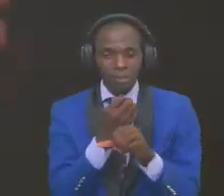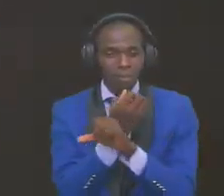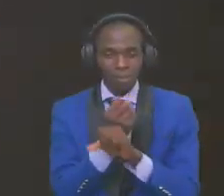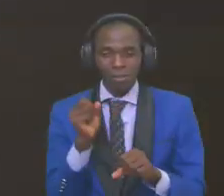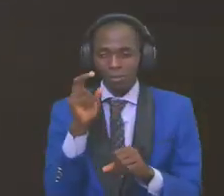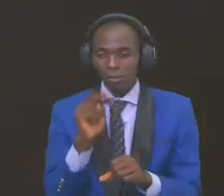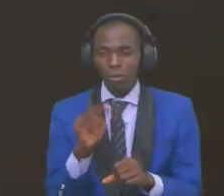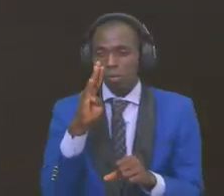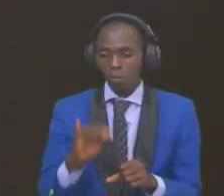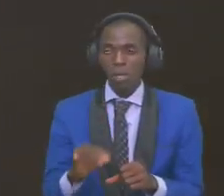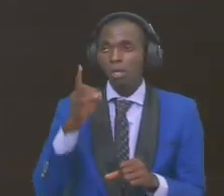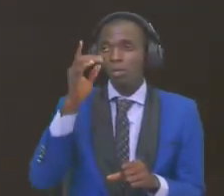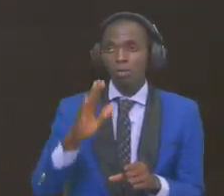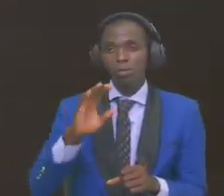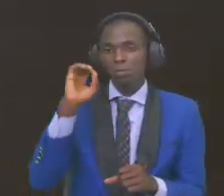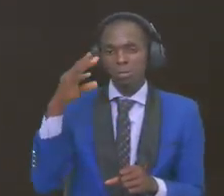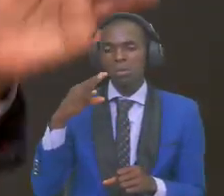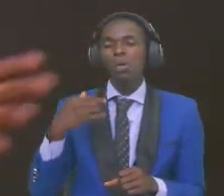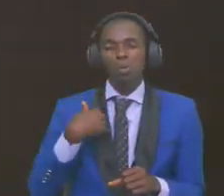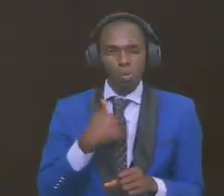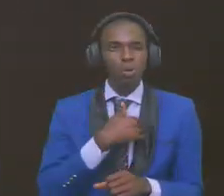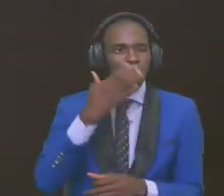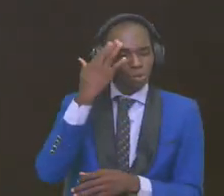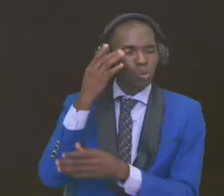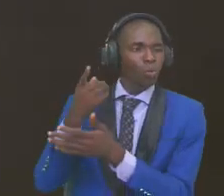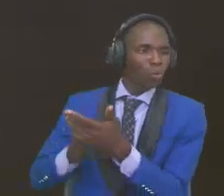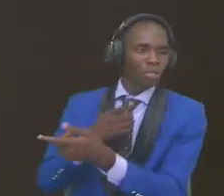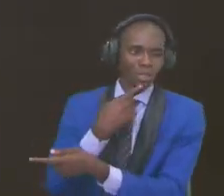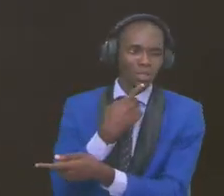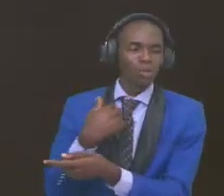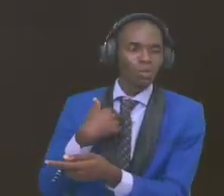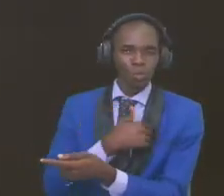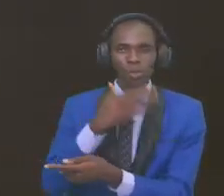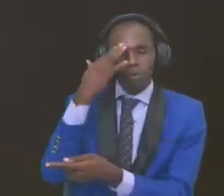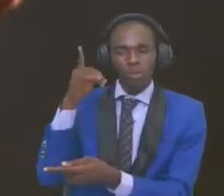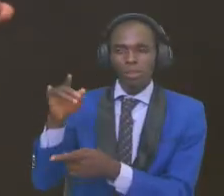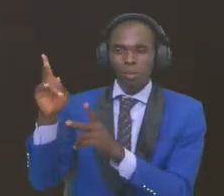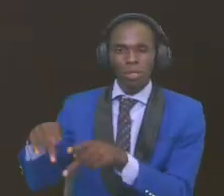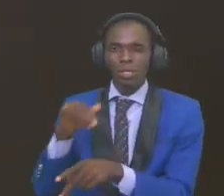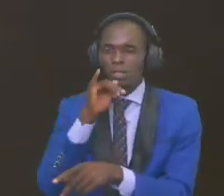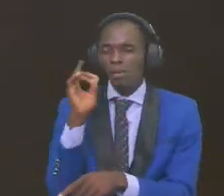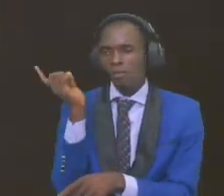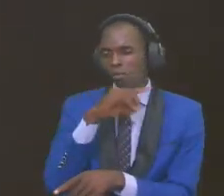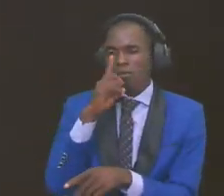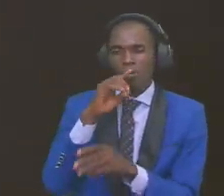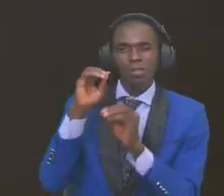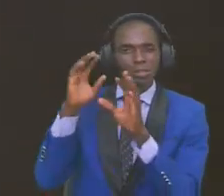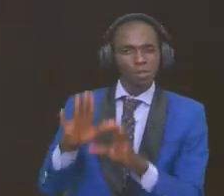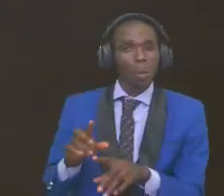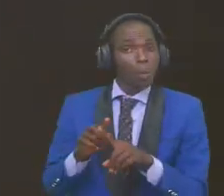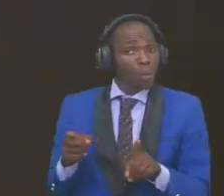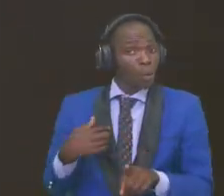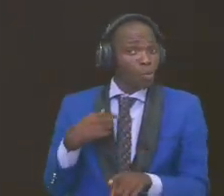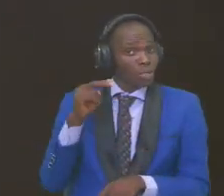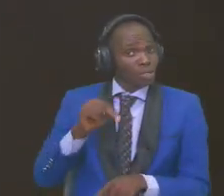faith. We know that. We know what he says. We know what he teaches. We know it's a false prophet. But, you know, we have to be